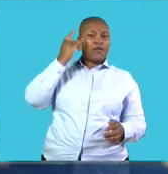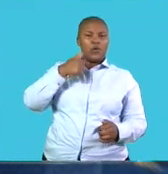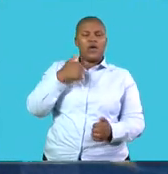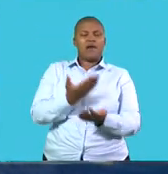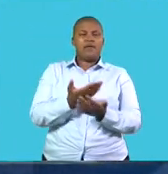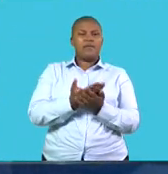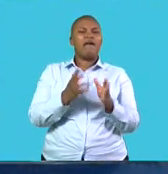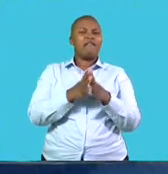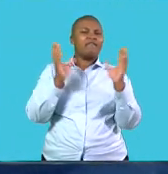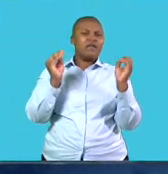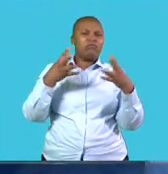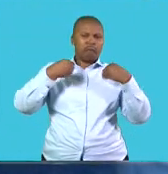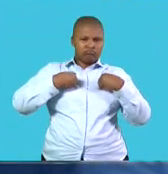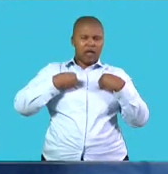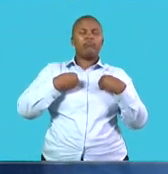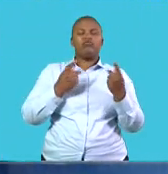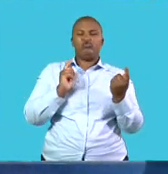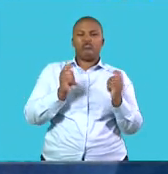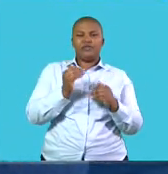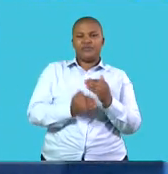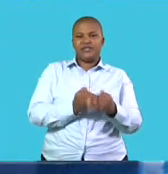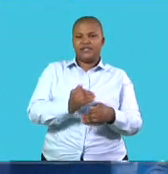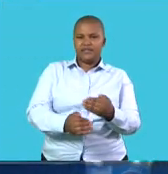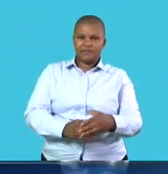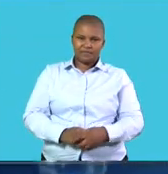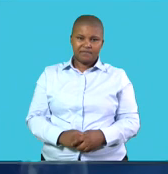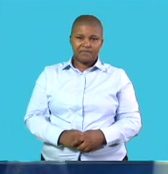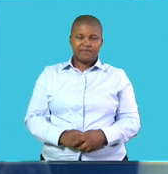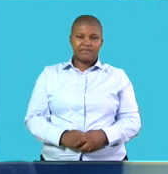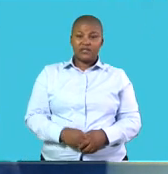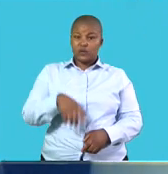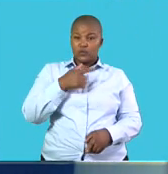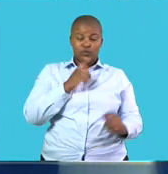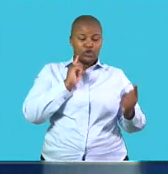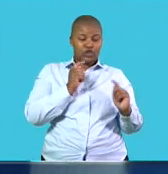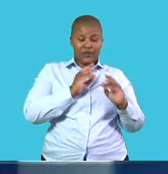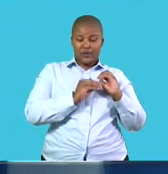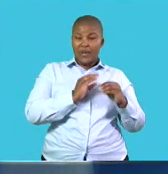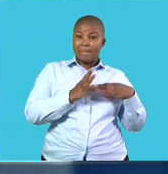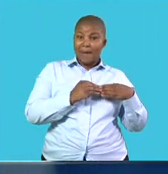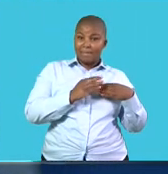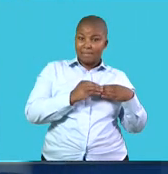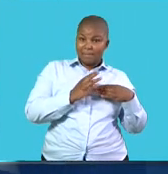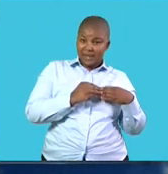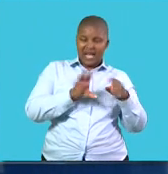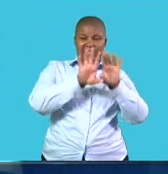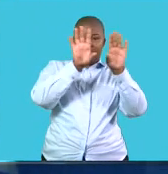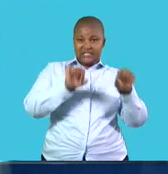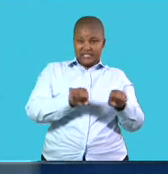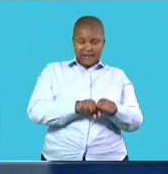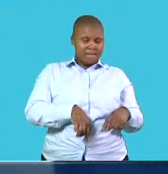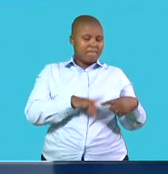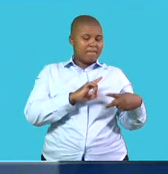to enhance the whole renewal process. We renewed our membership system, we